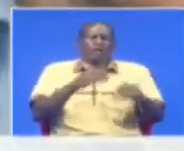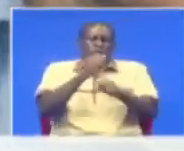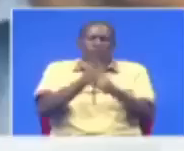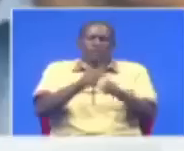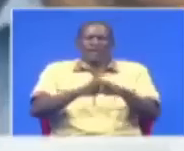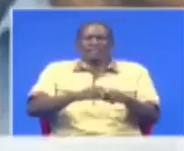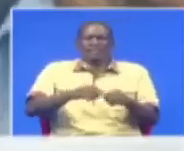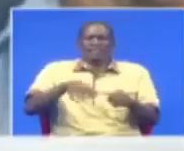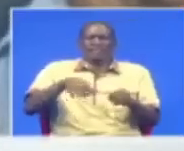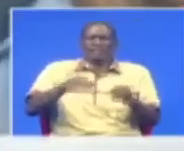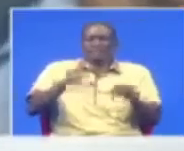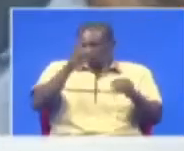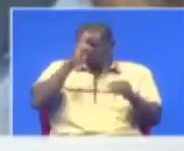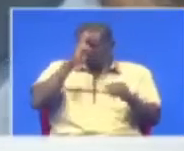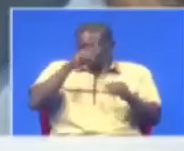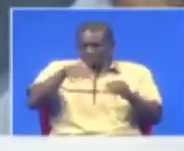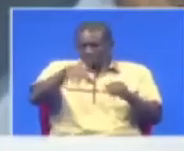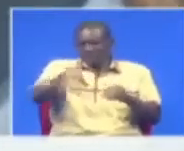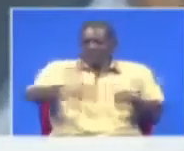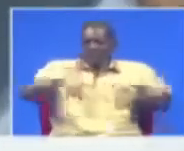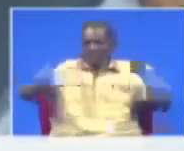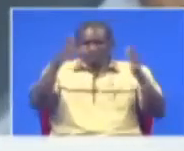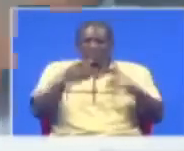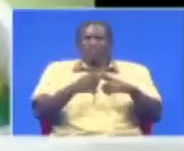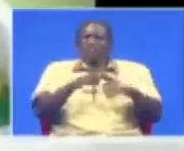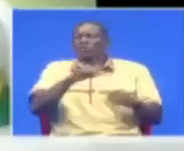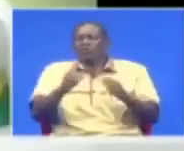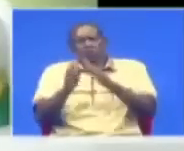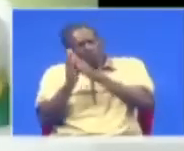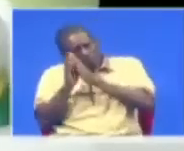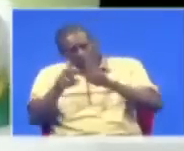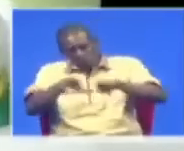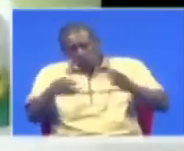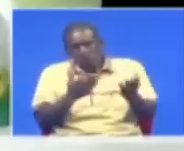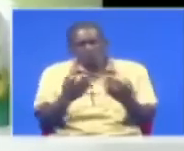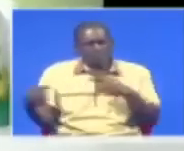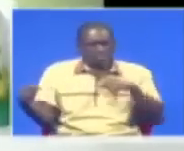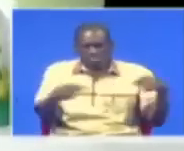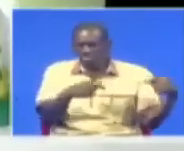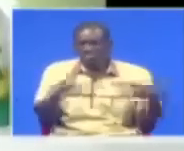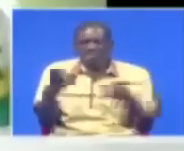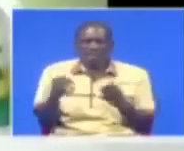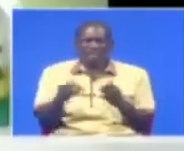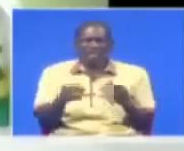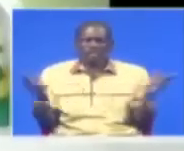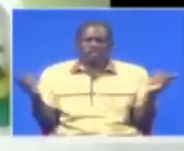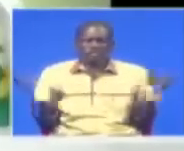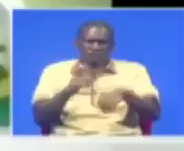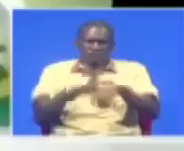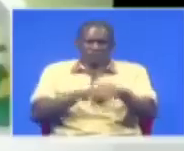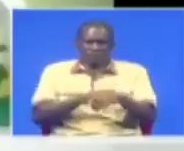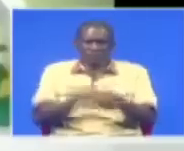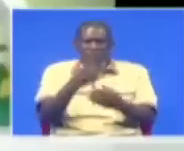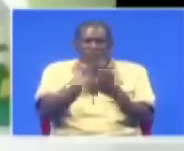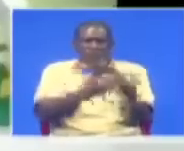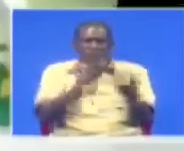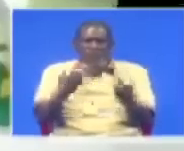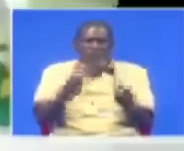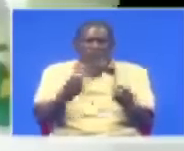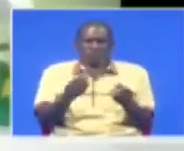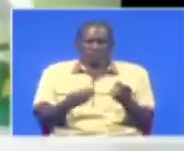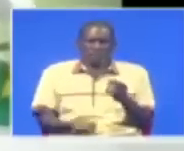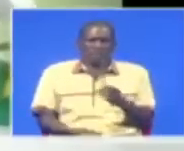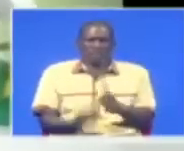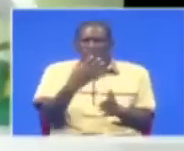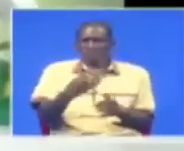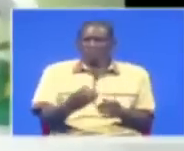Then the couple went to the bedroom, where an argument ensued. Minutes later, reports indicate the two would emerge. A